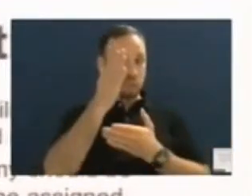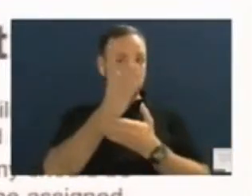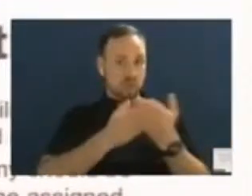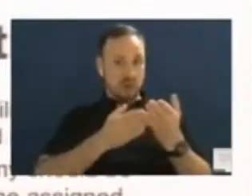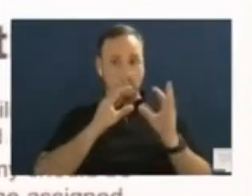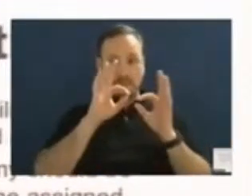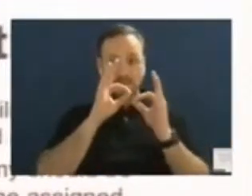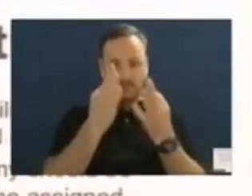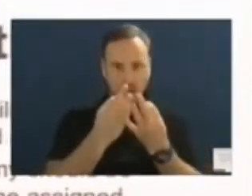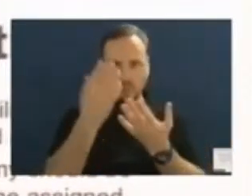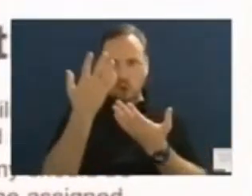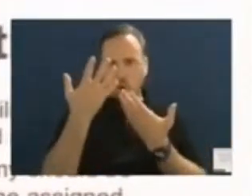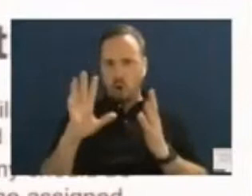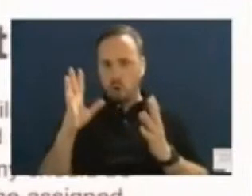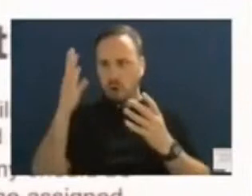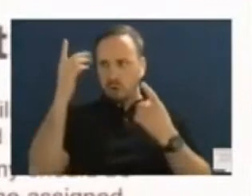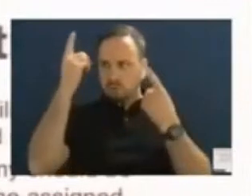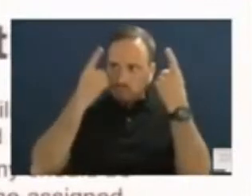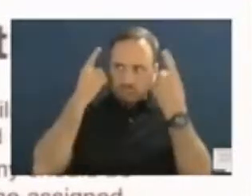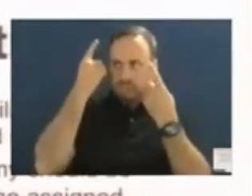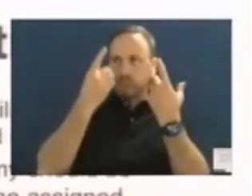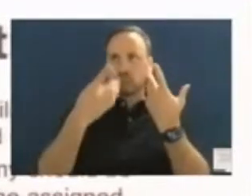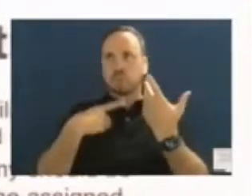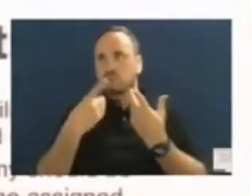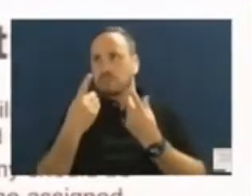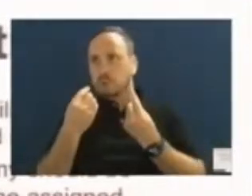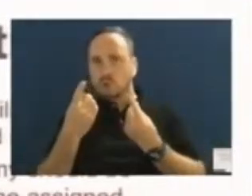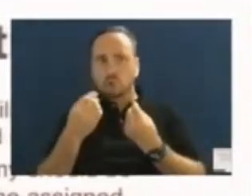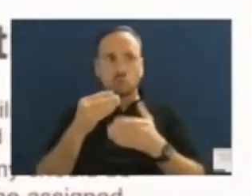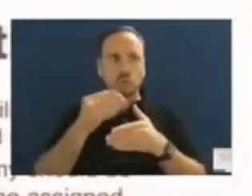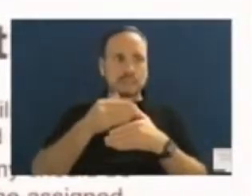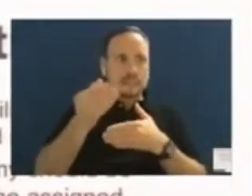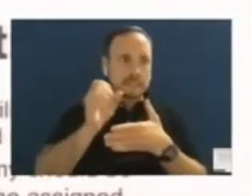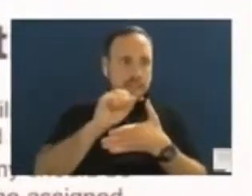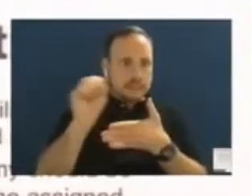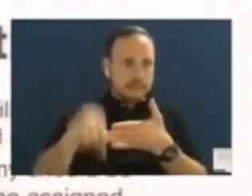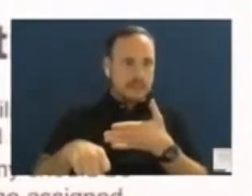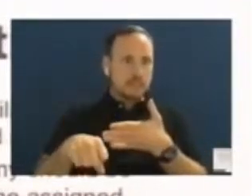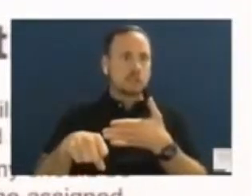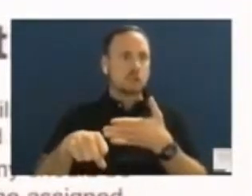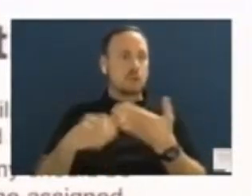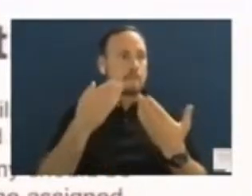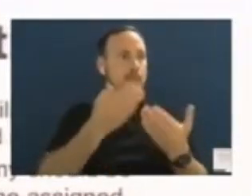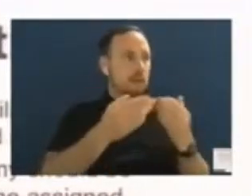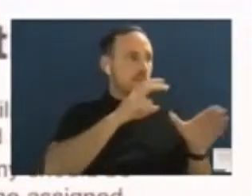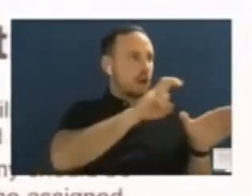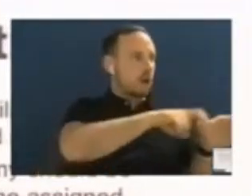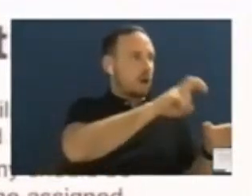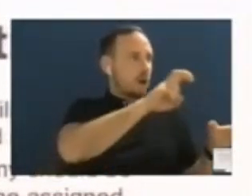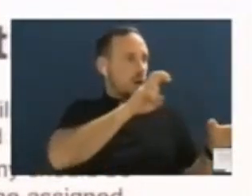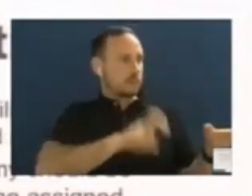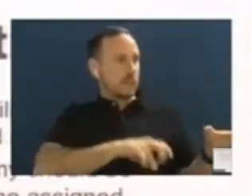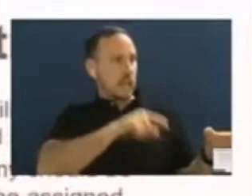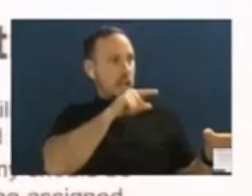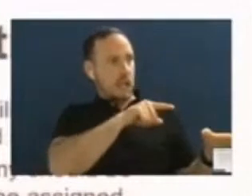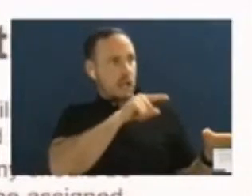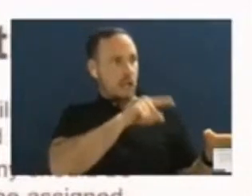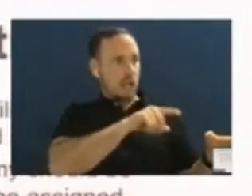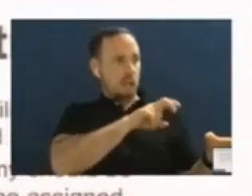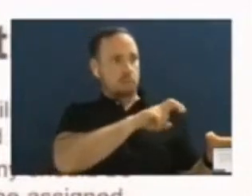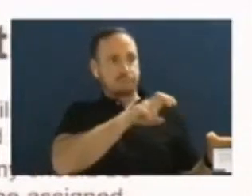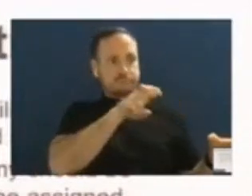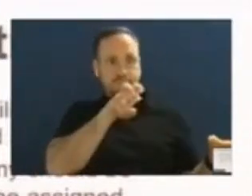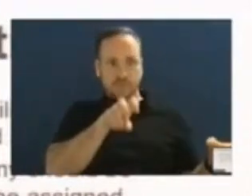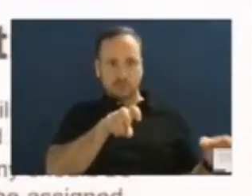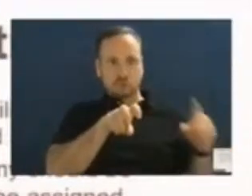decisions for the second semester of this school year, whether that means to opt out of the full remote academy and possibly into one of the